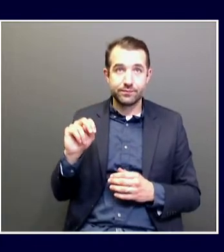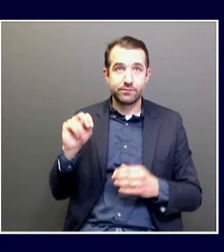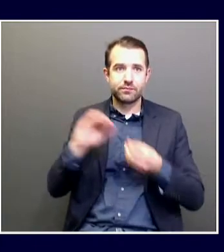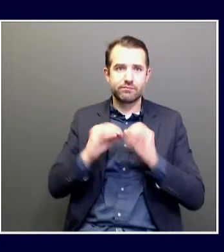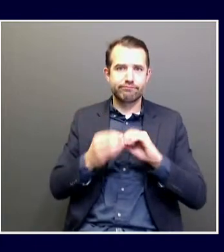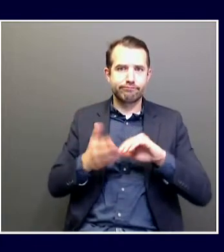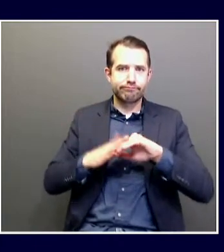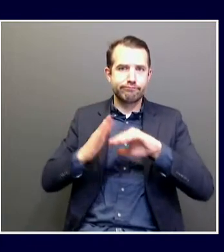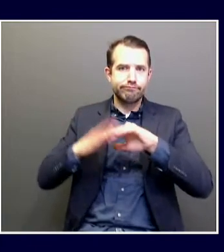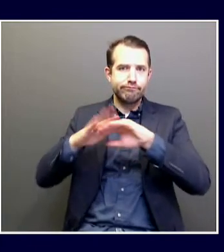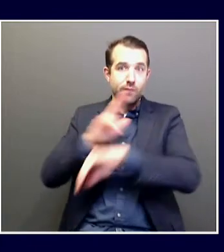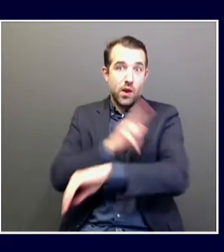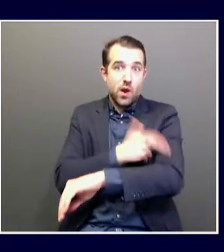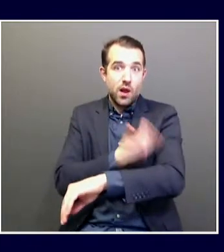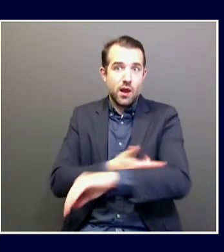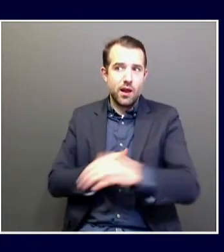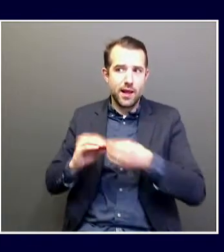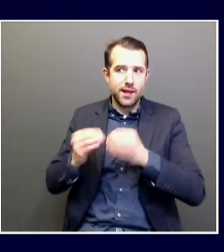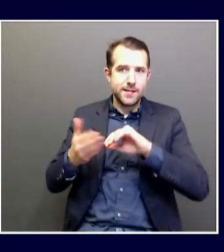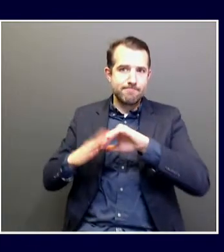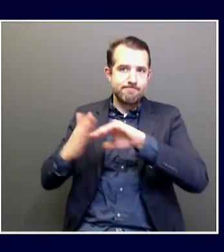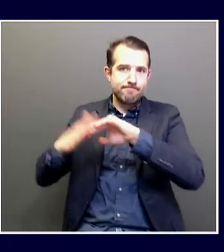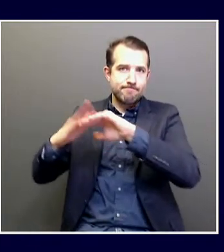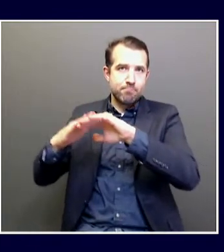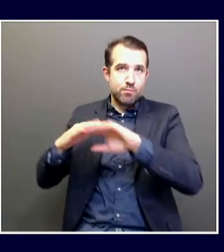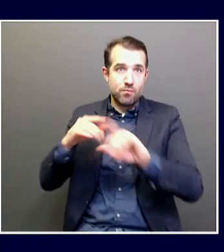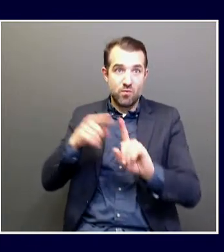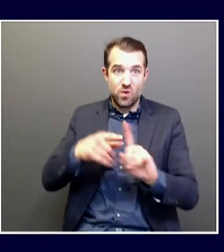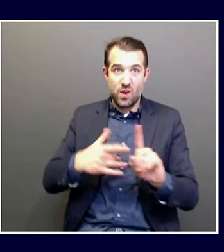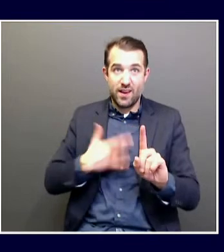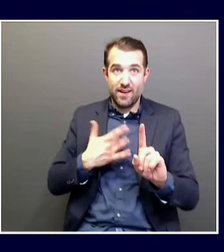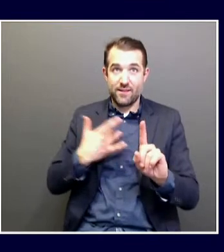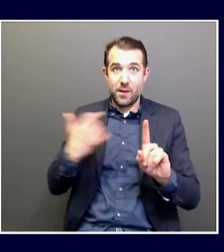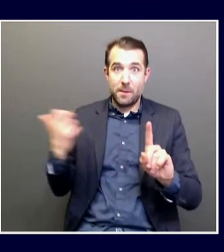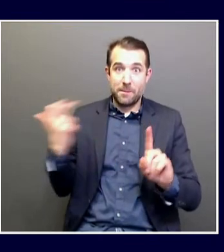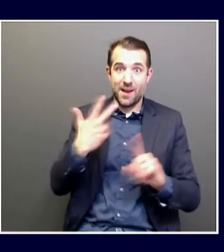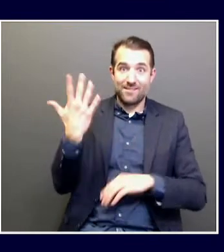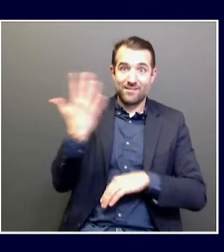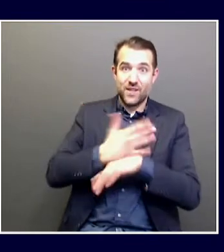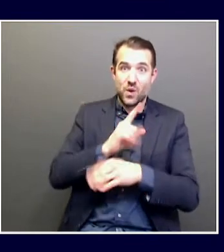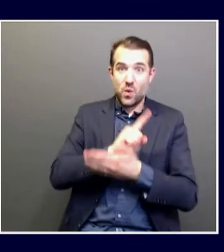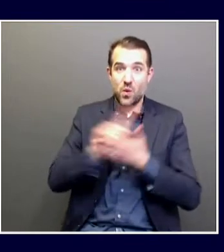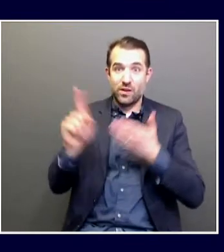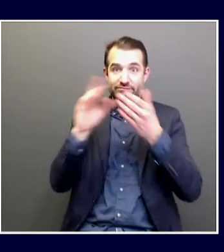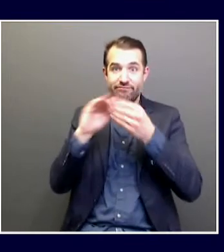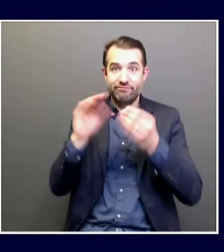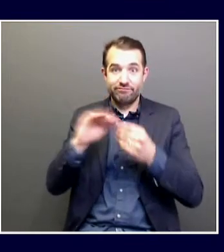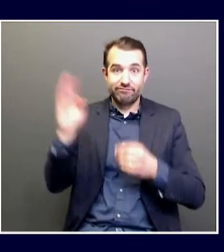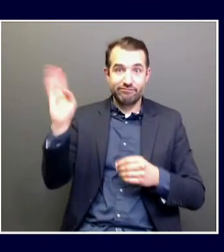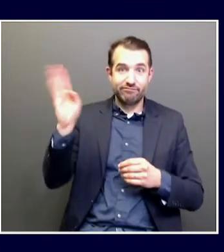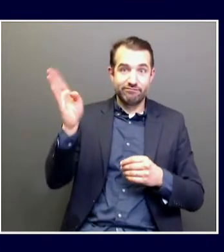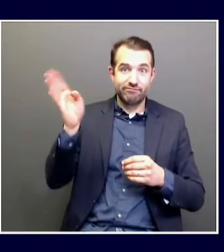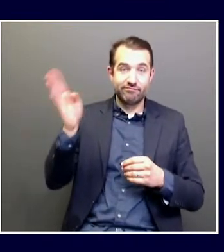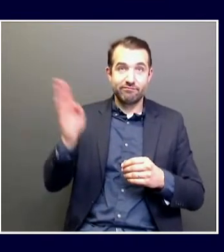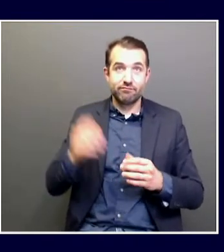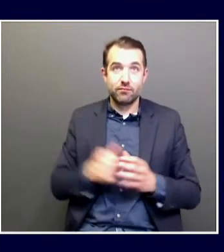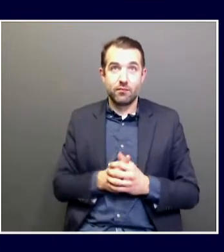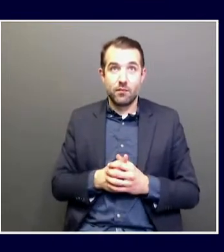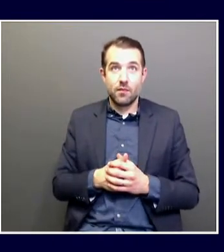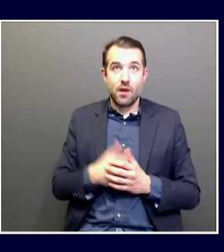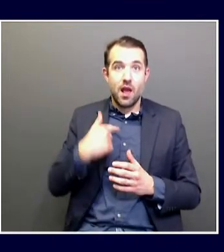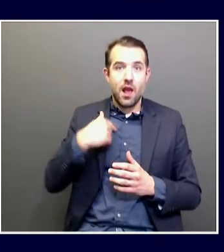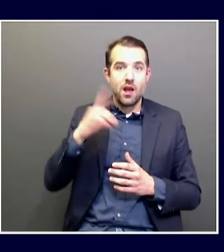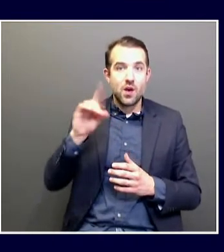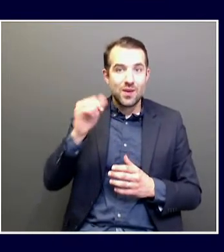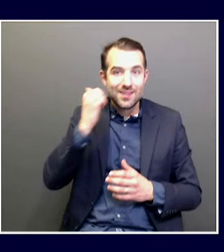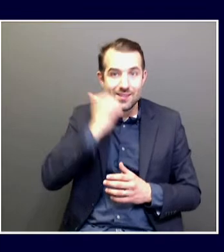going back to daily case counts and media briefings because of this environment? We do daily case counts, David. Those are updated